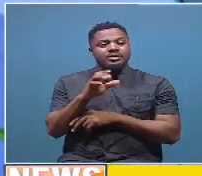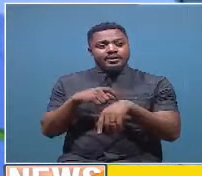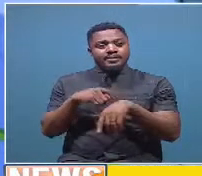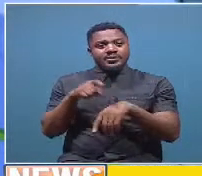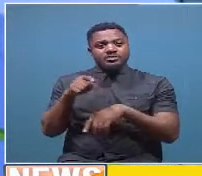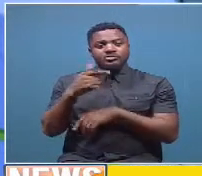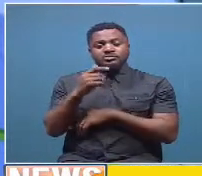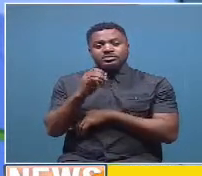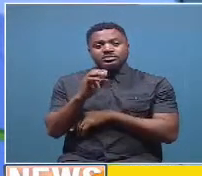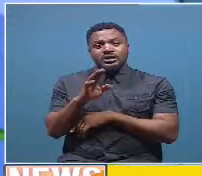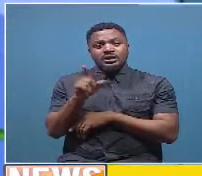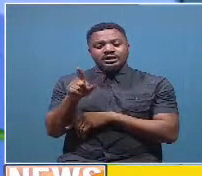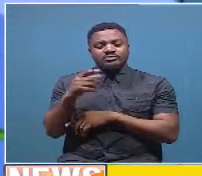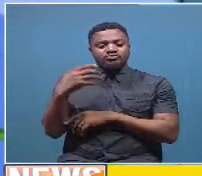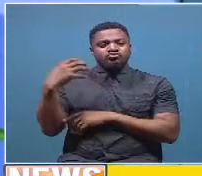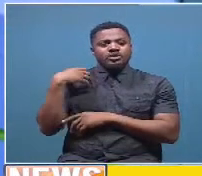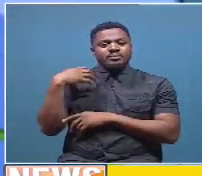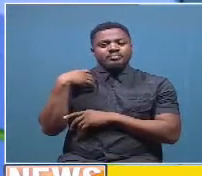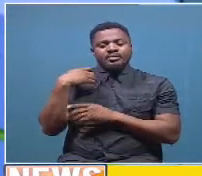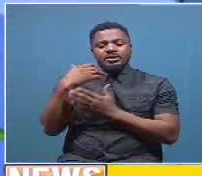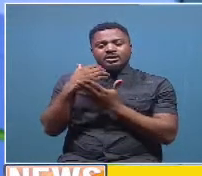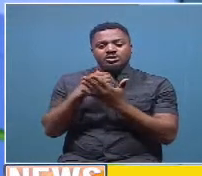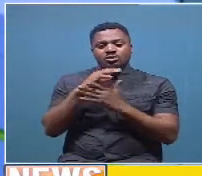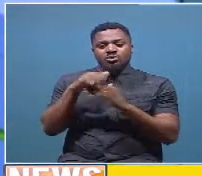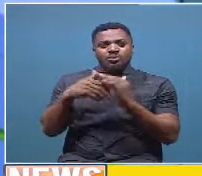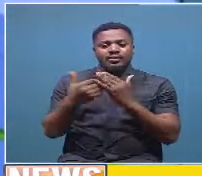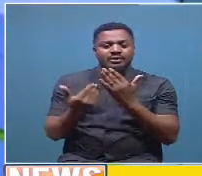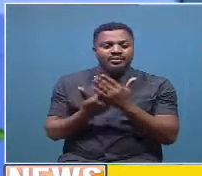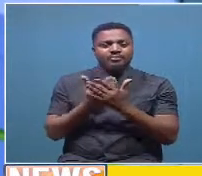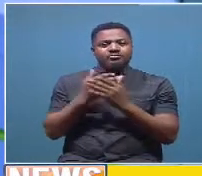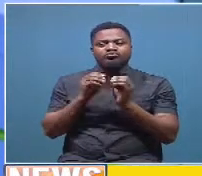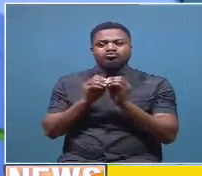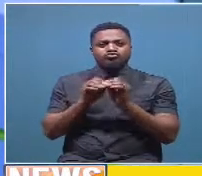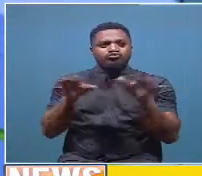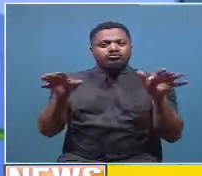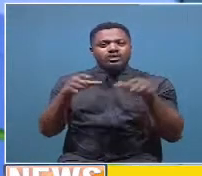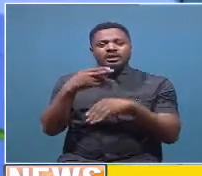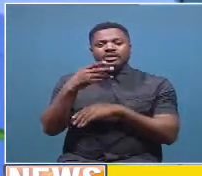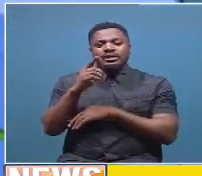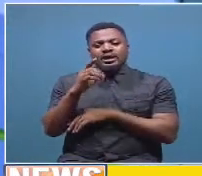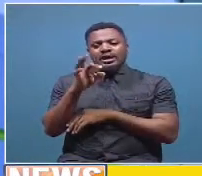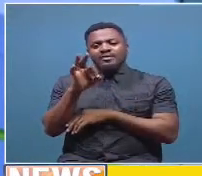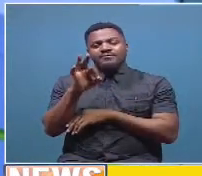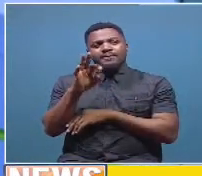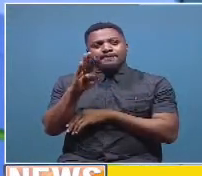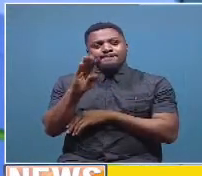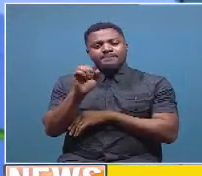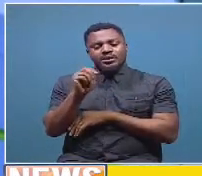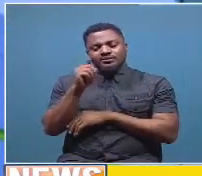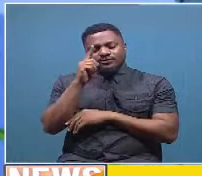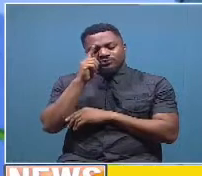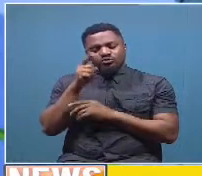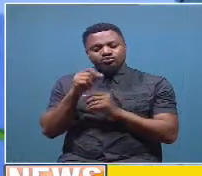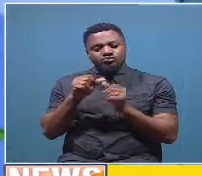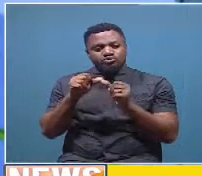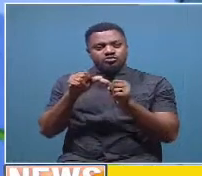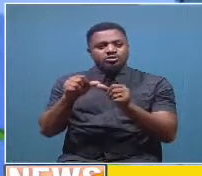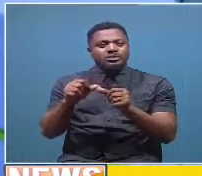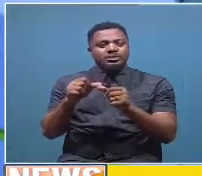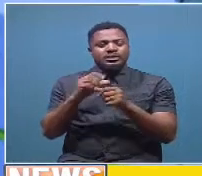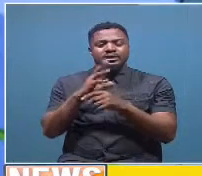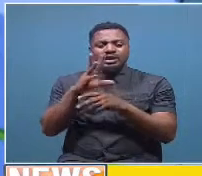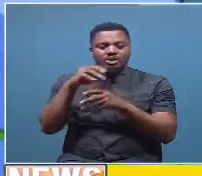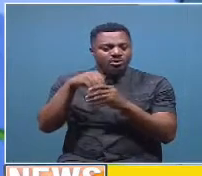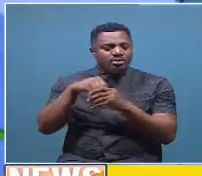when GBC is championing the cause of ultra-frequency HUF band for the survival and